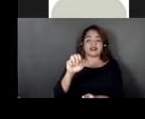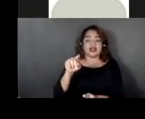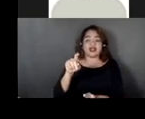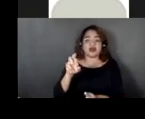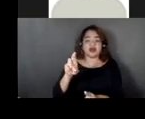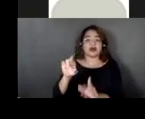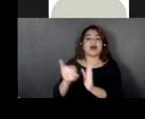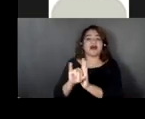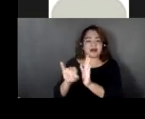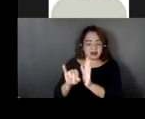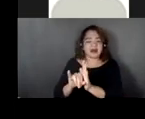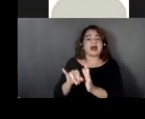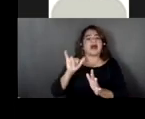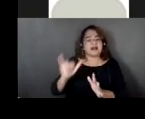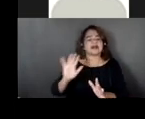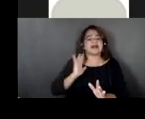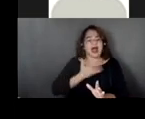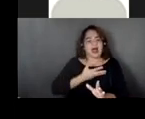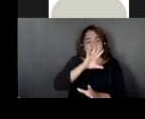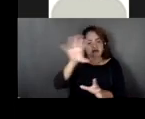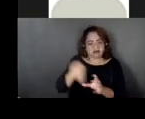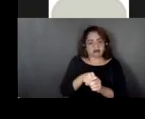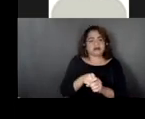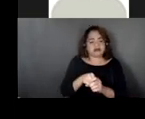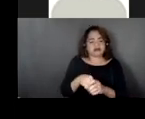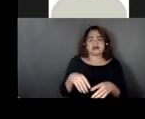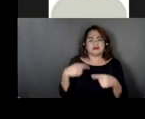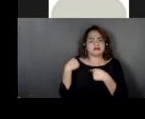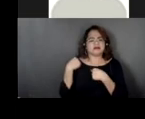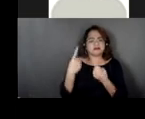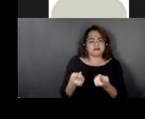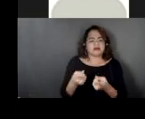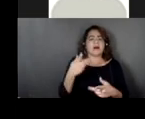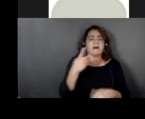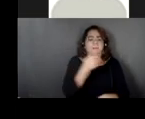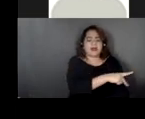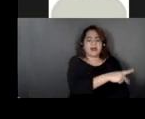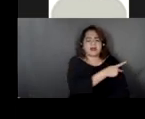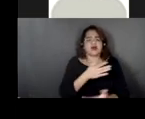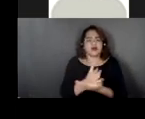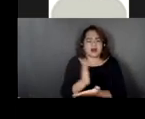is distinctly spelled out in our patient rights.